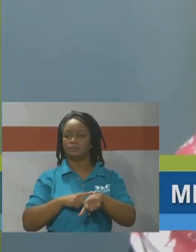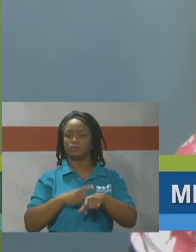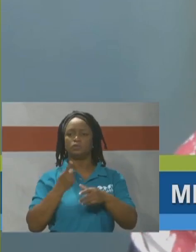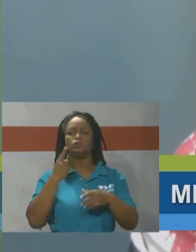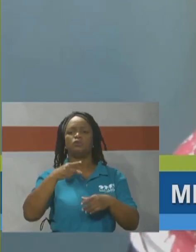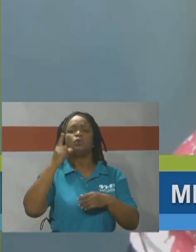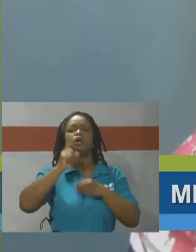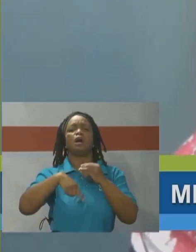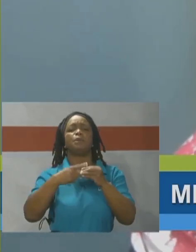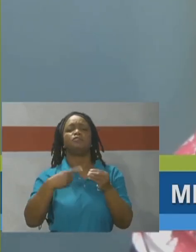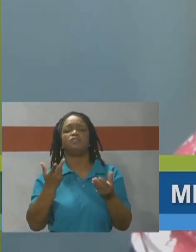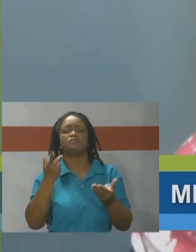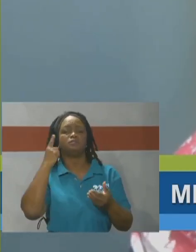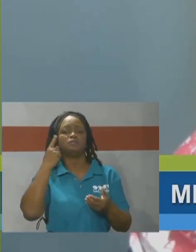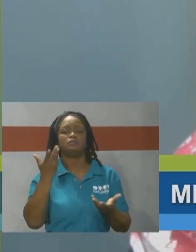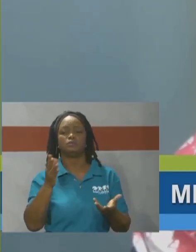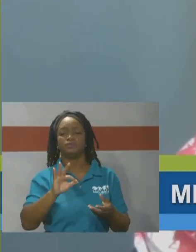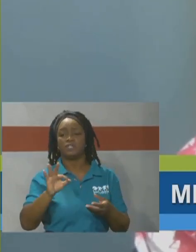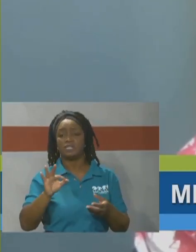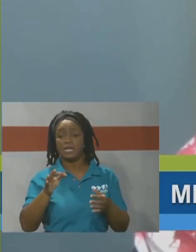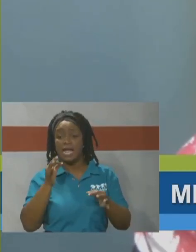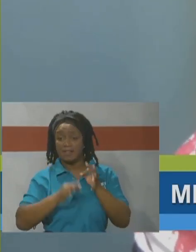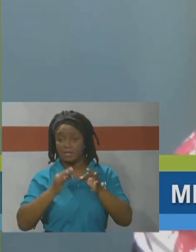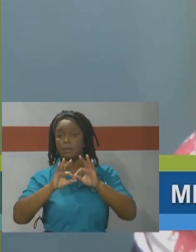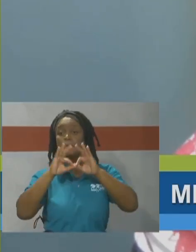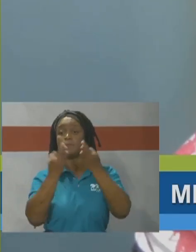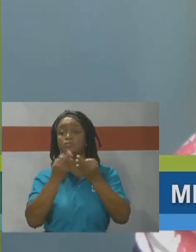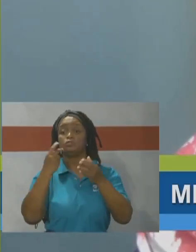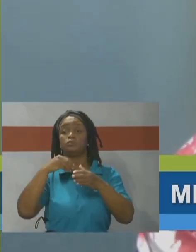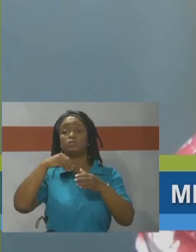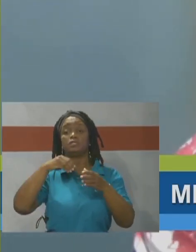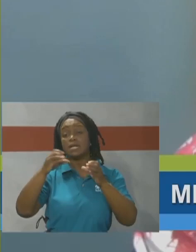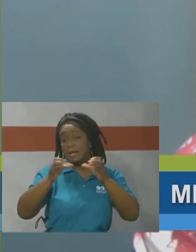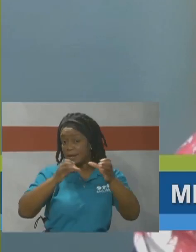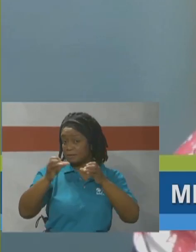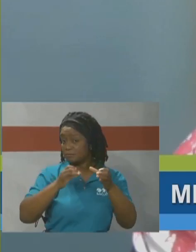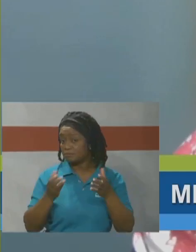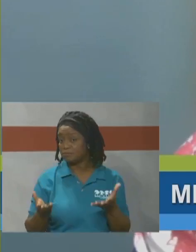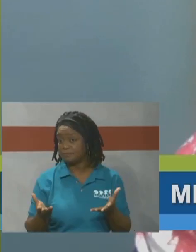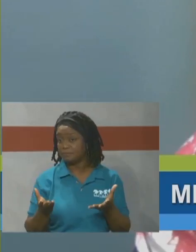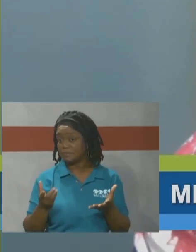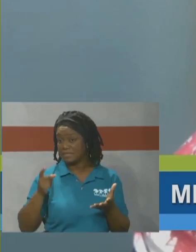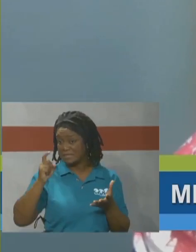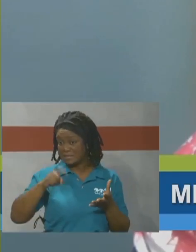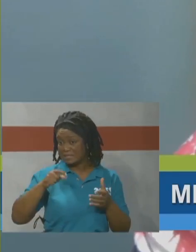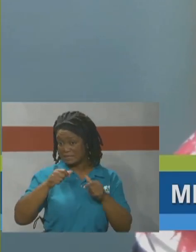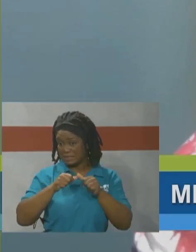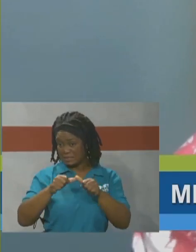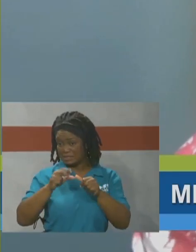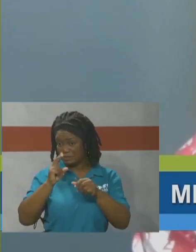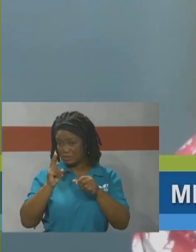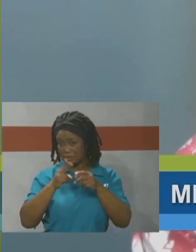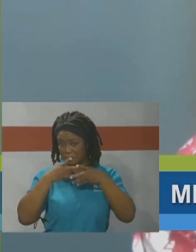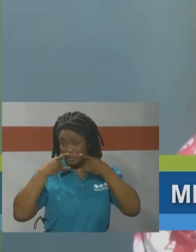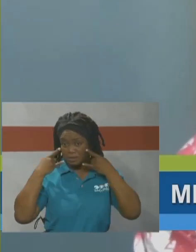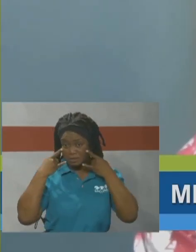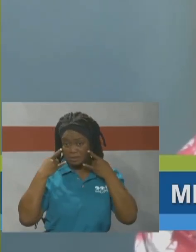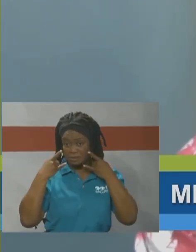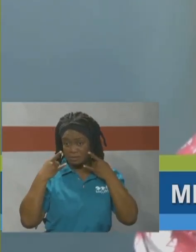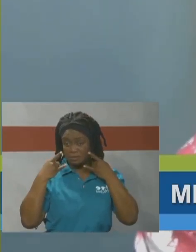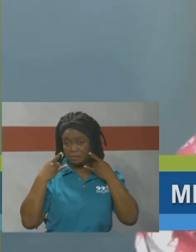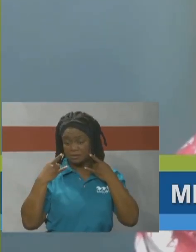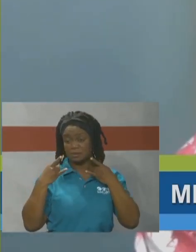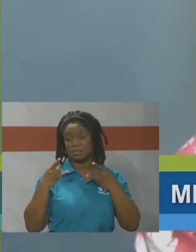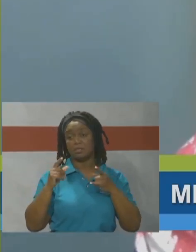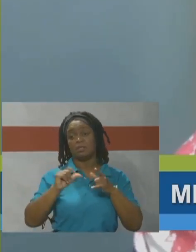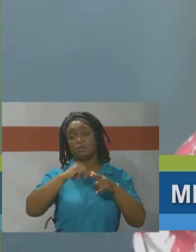this and the rationale for its current position. And to Dr. Paul, how many cases of this post-COVID